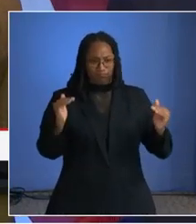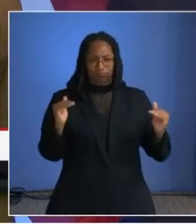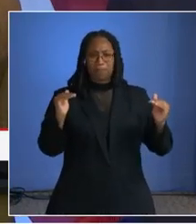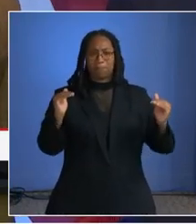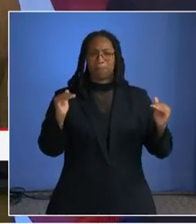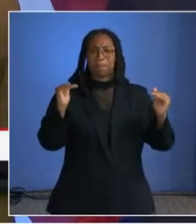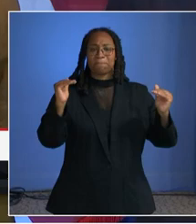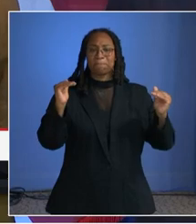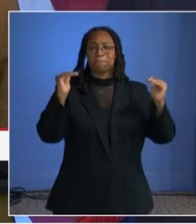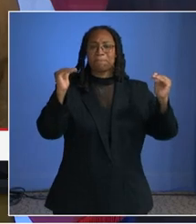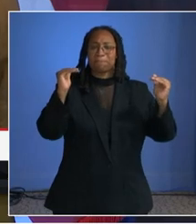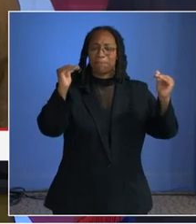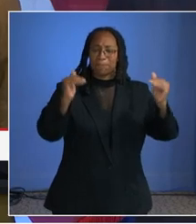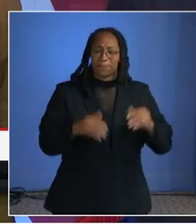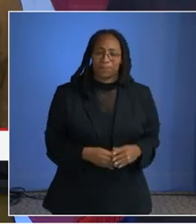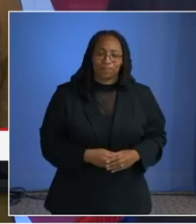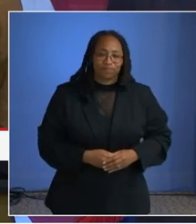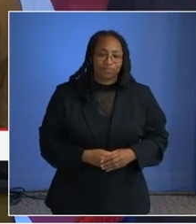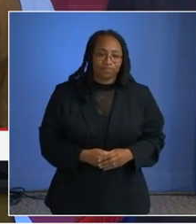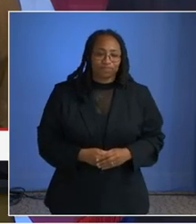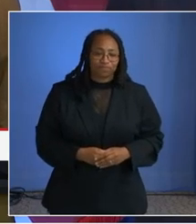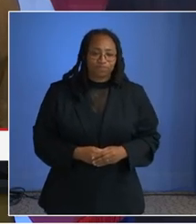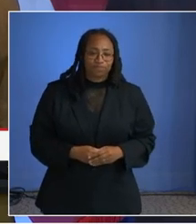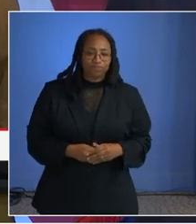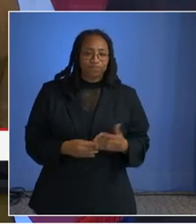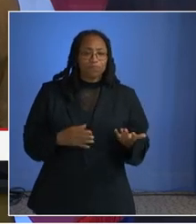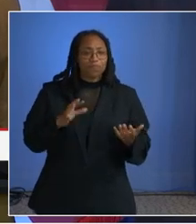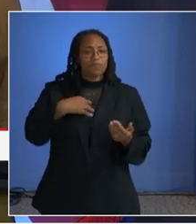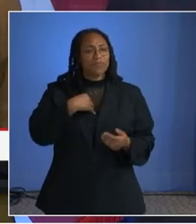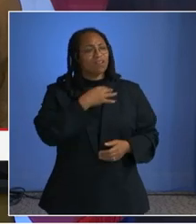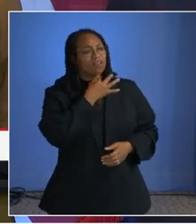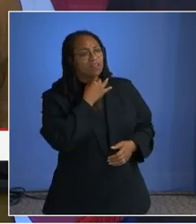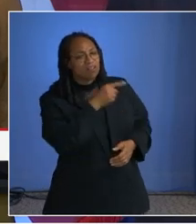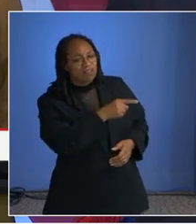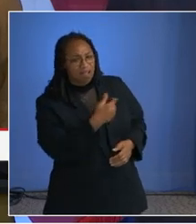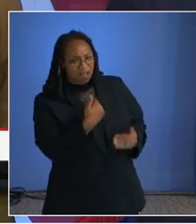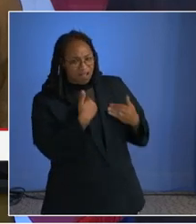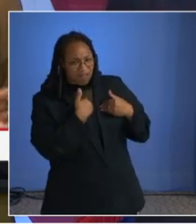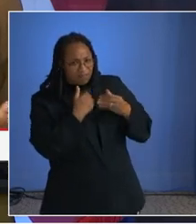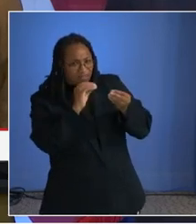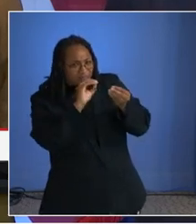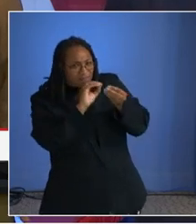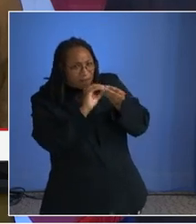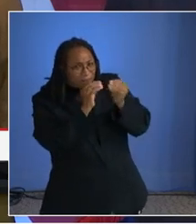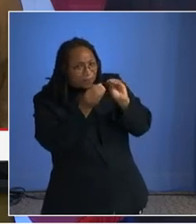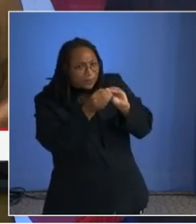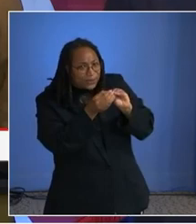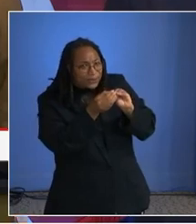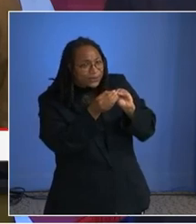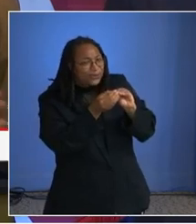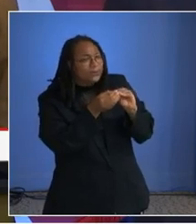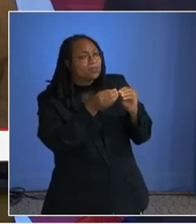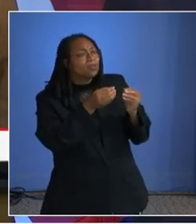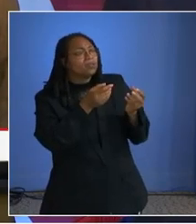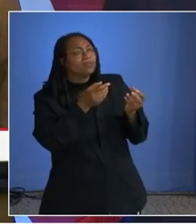of call takers you've recently hired? Or? I can get you. I don't want to get the number wrong, but I point here to Director Hall. With